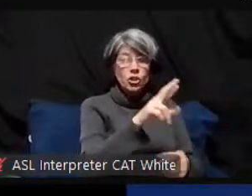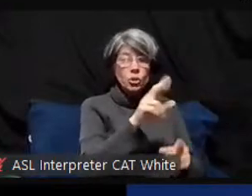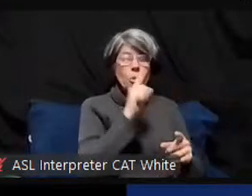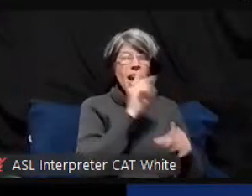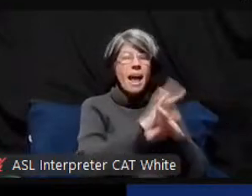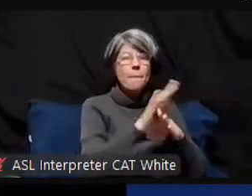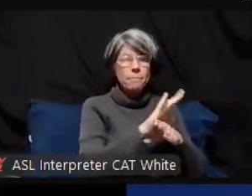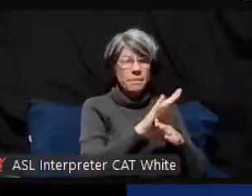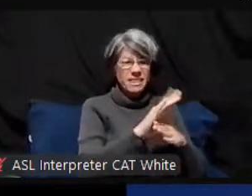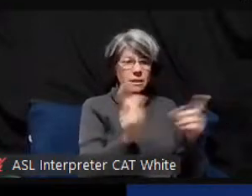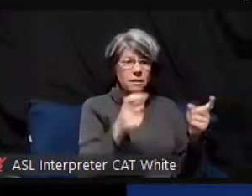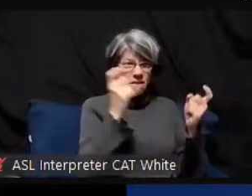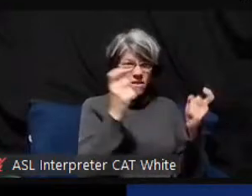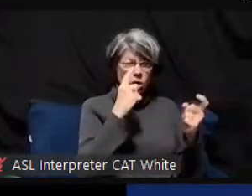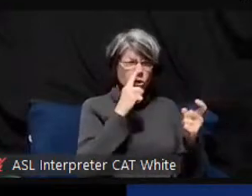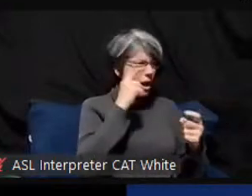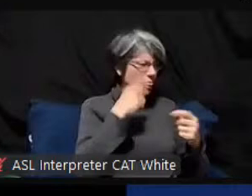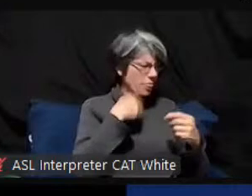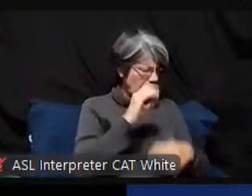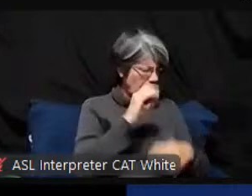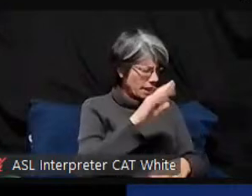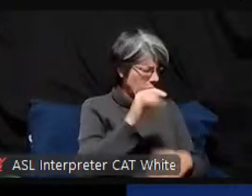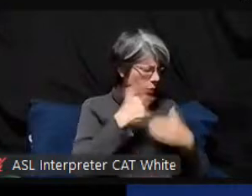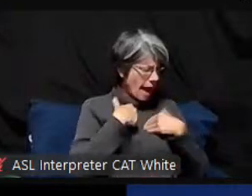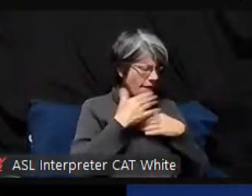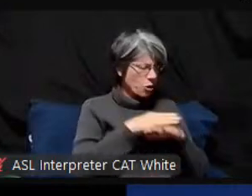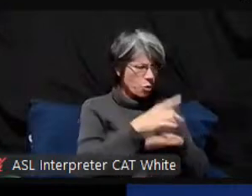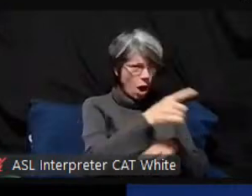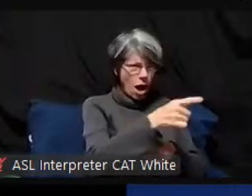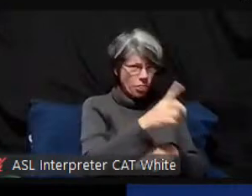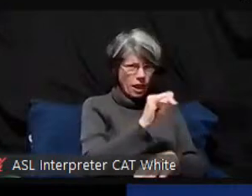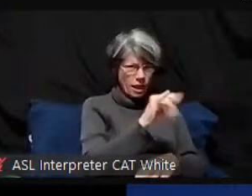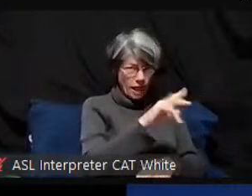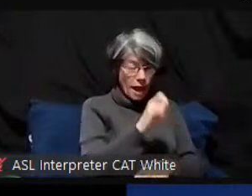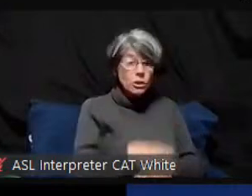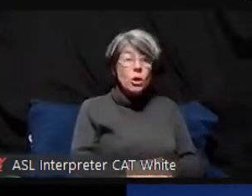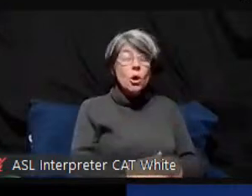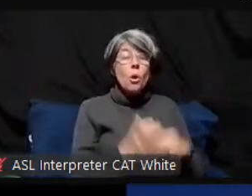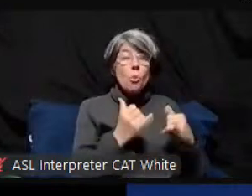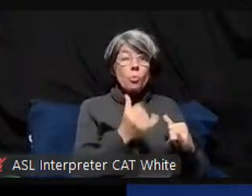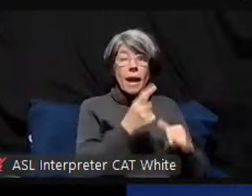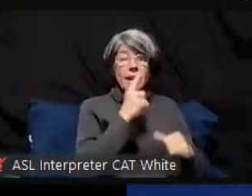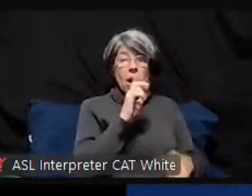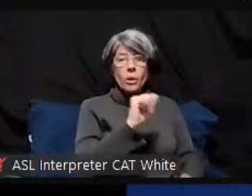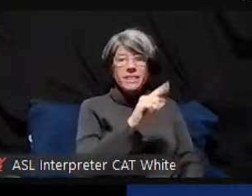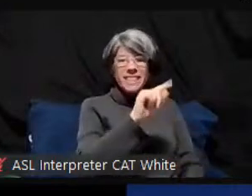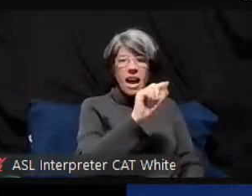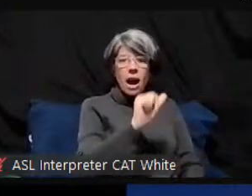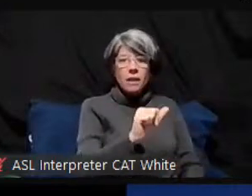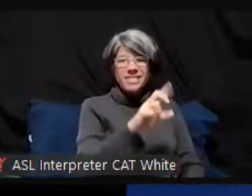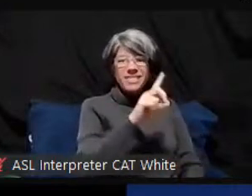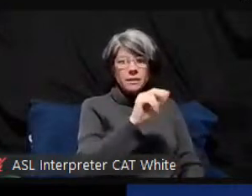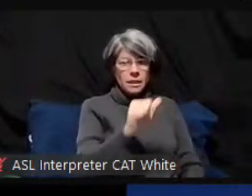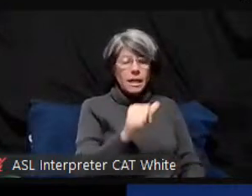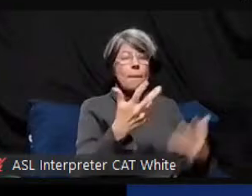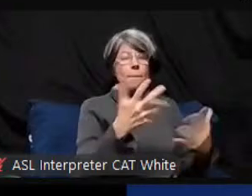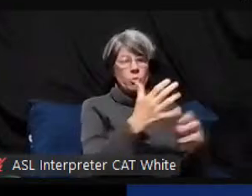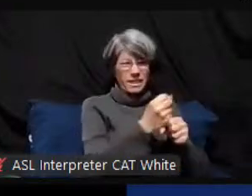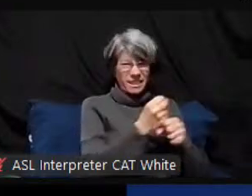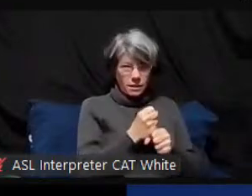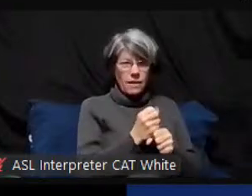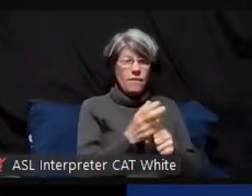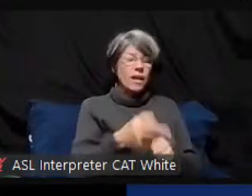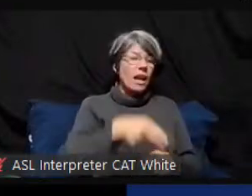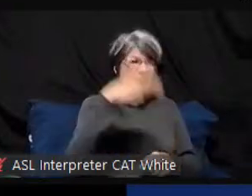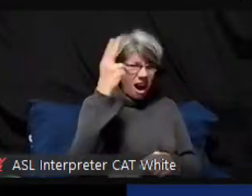So Amelia, I believe we have you on the line. That question is, Altadena residents have been receiving very